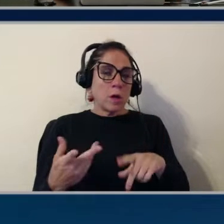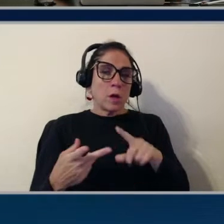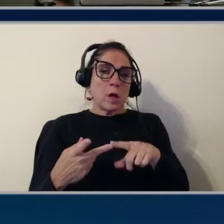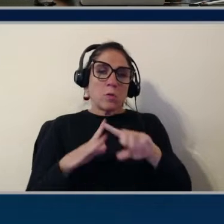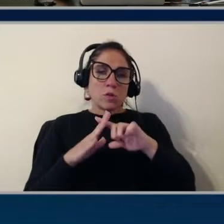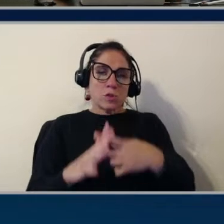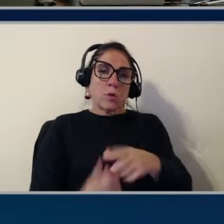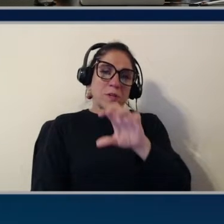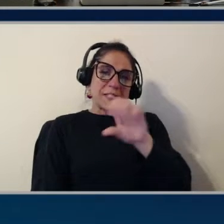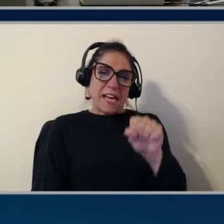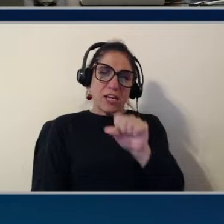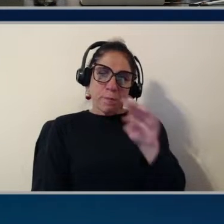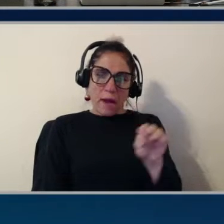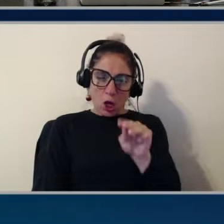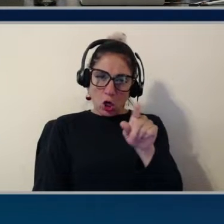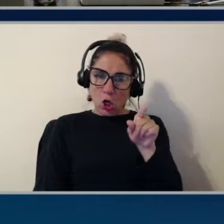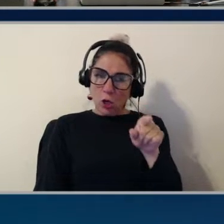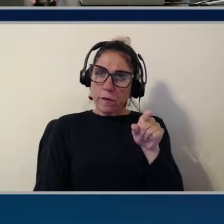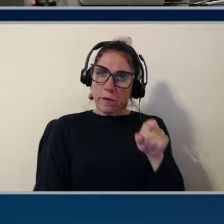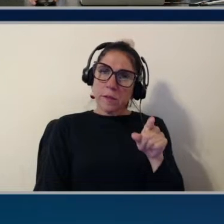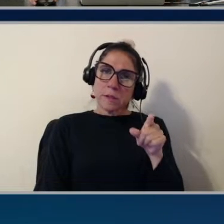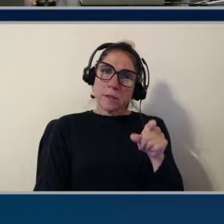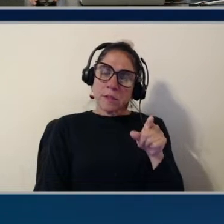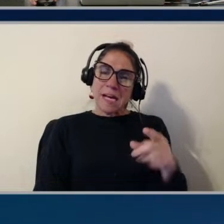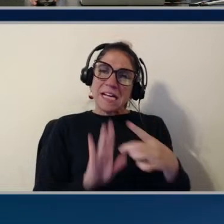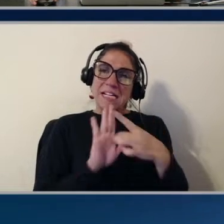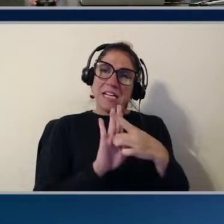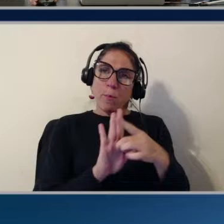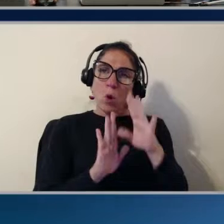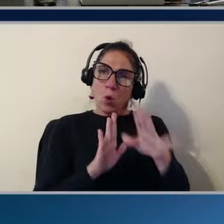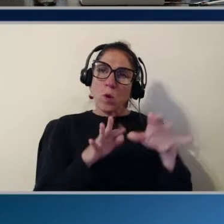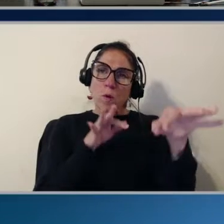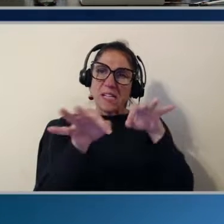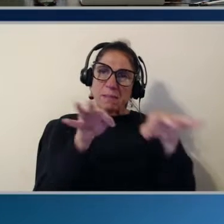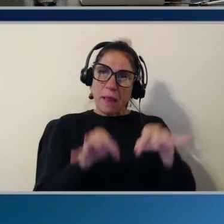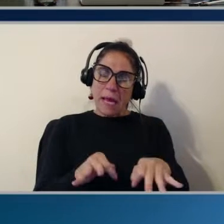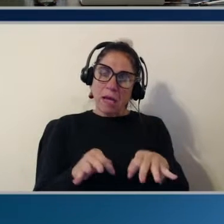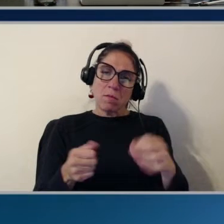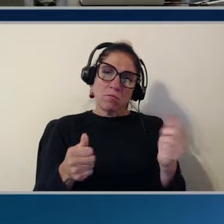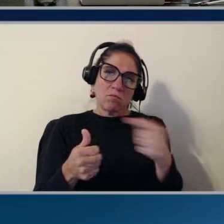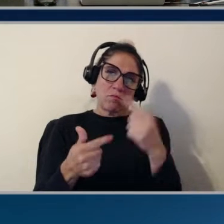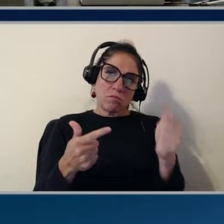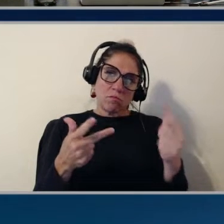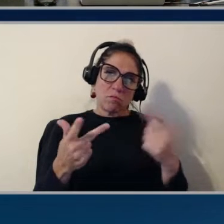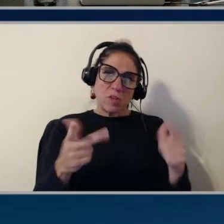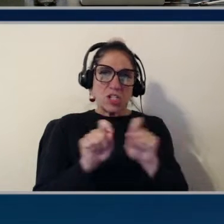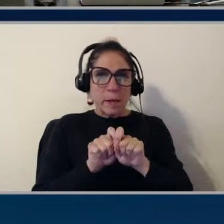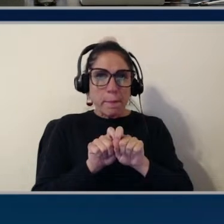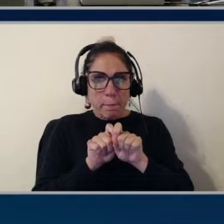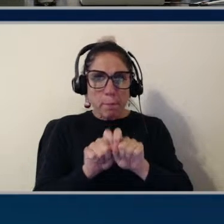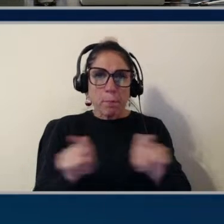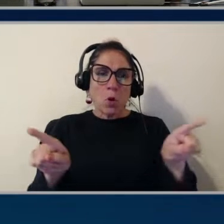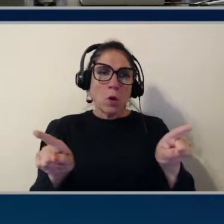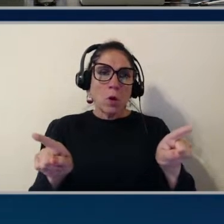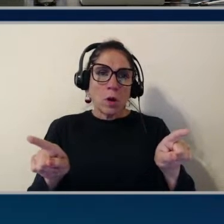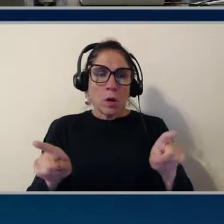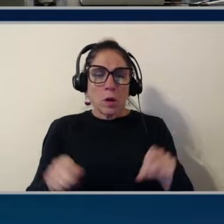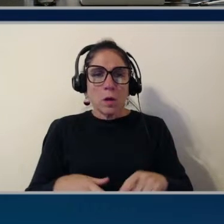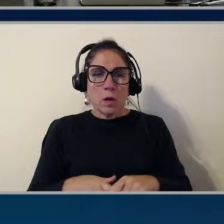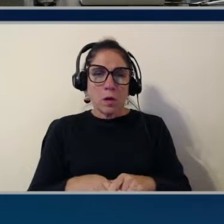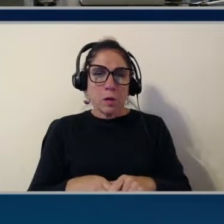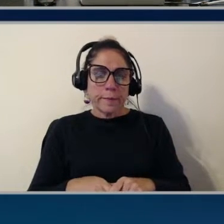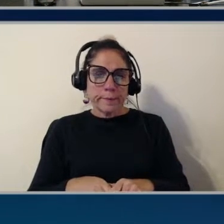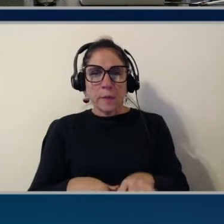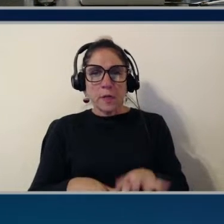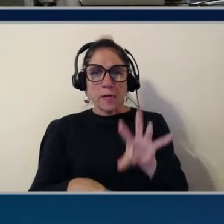SDK. And in this demo, I'm going to walk you through deploying a Meta Llama 3 7TB model,